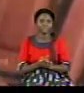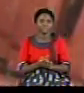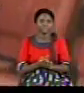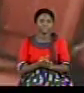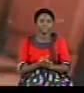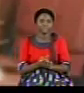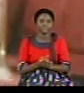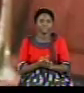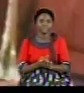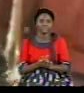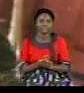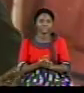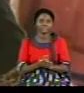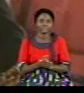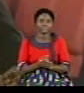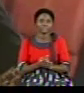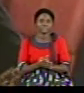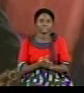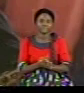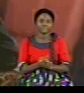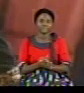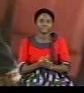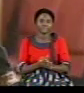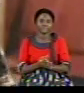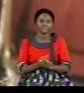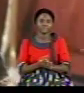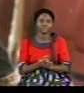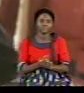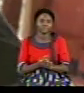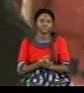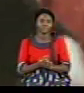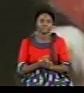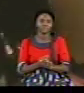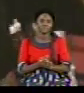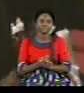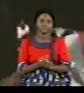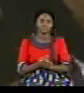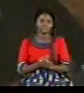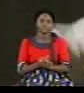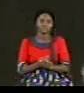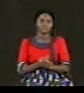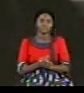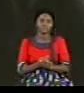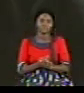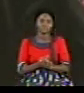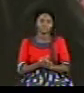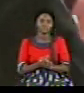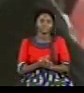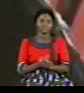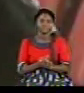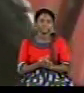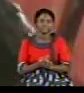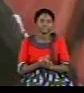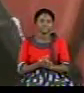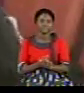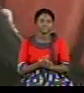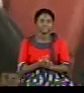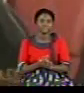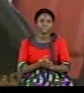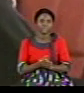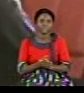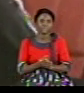bedam lambozume. Of Yenis, but we look at Mambo. Mama Manek Ba. Mama Man